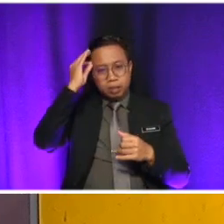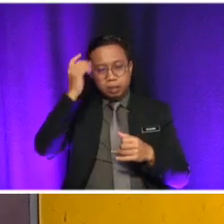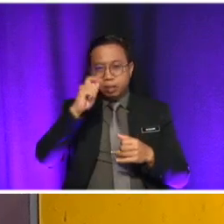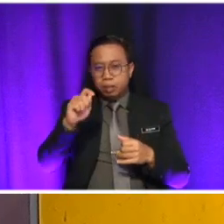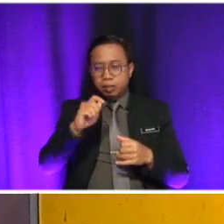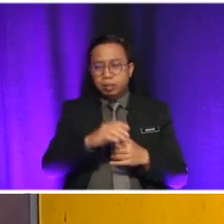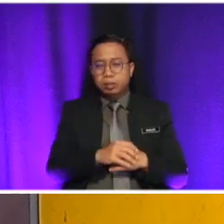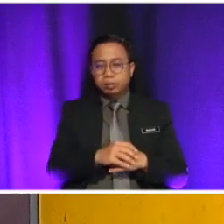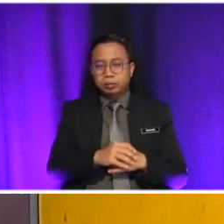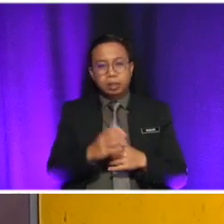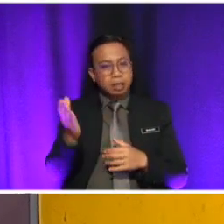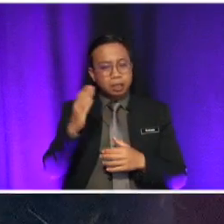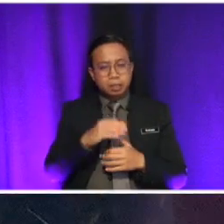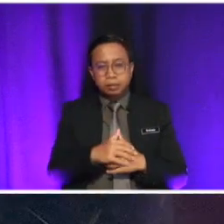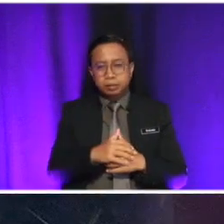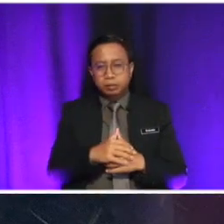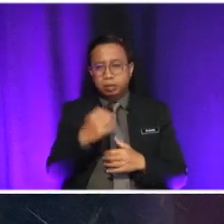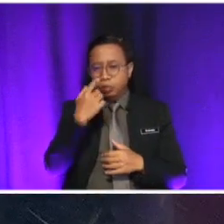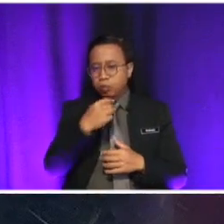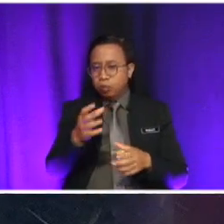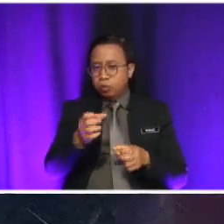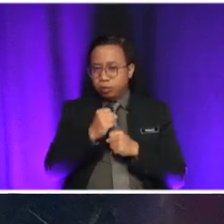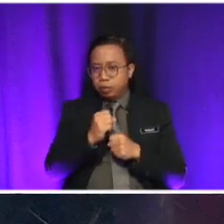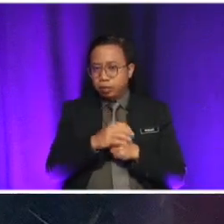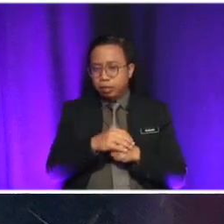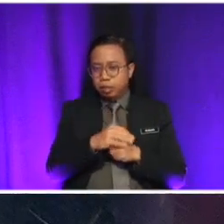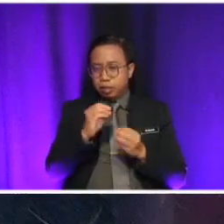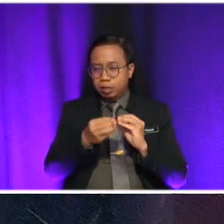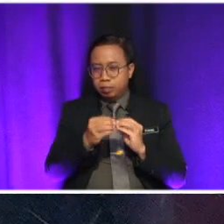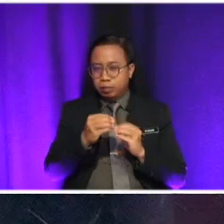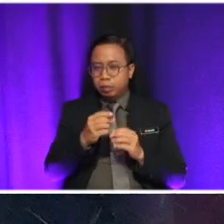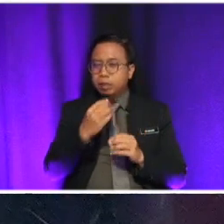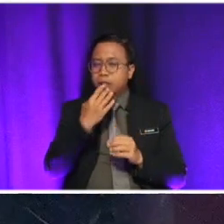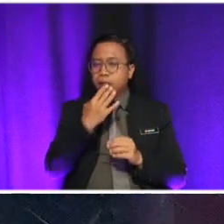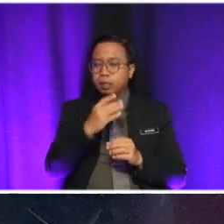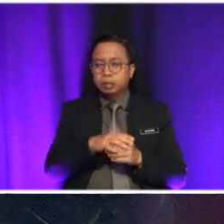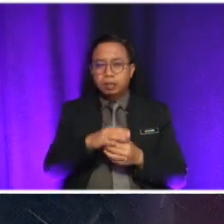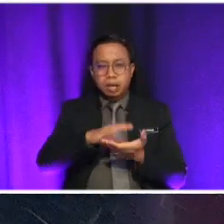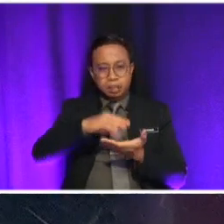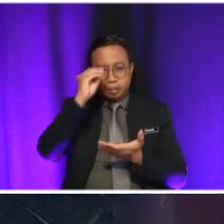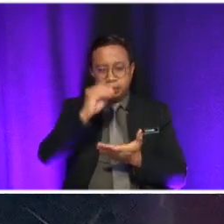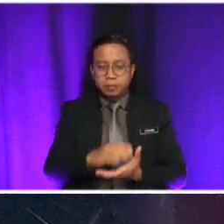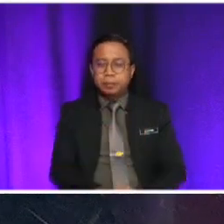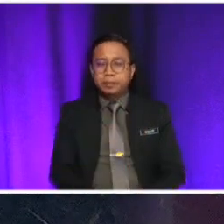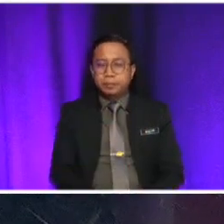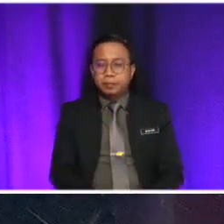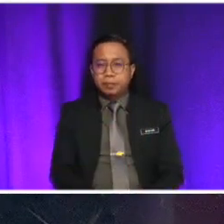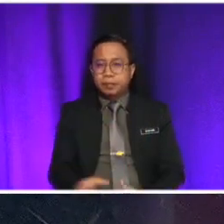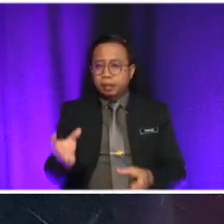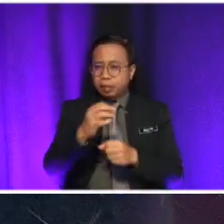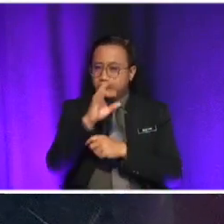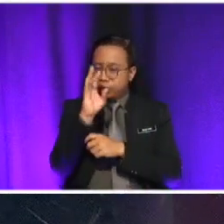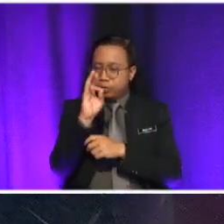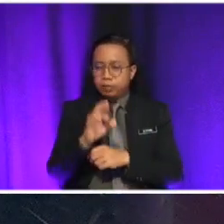of truth. Yes. Okay, let us see who Okay. gets the highest number of colored ice cream sticks from today's lesson. All right, so Rowena gets